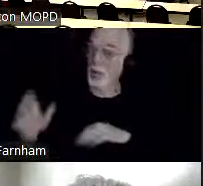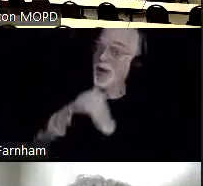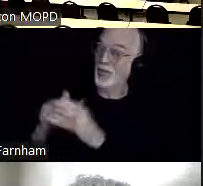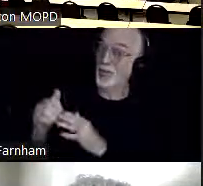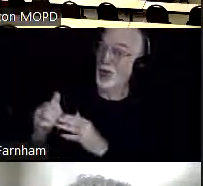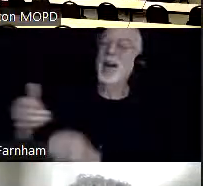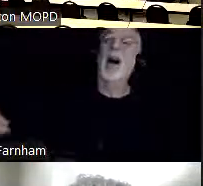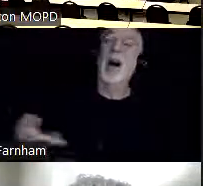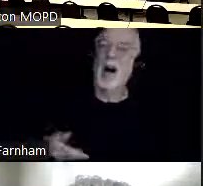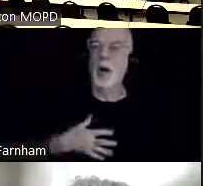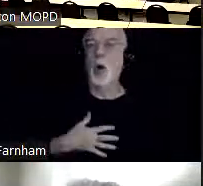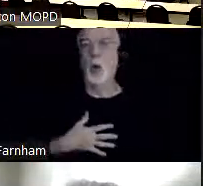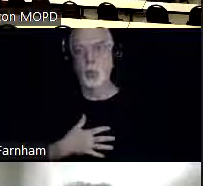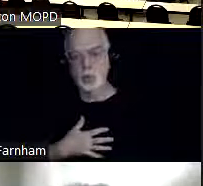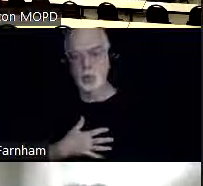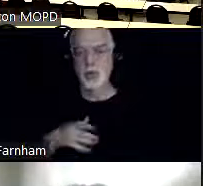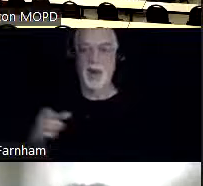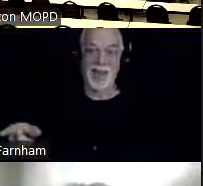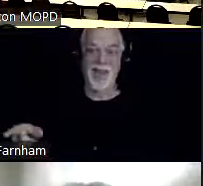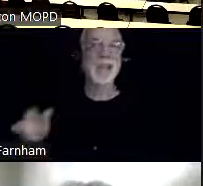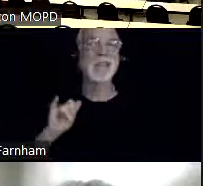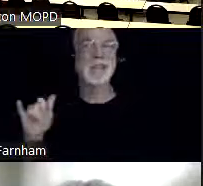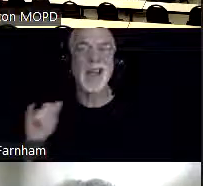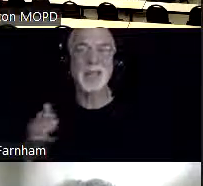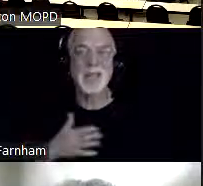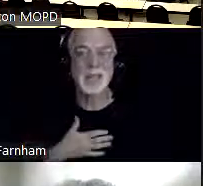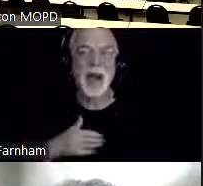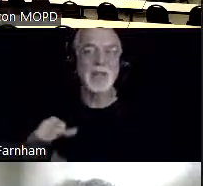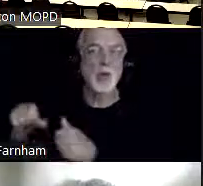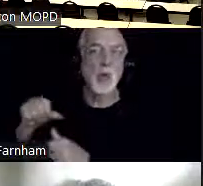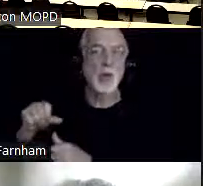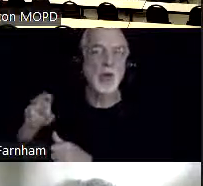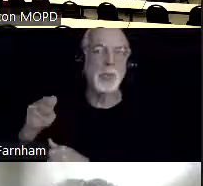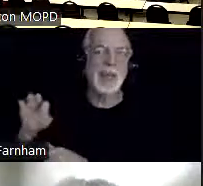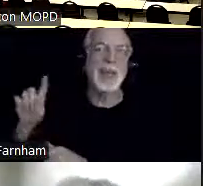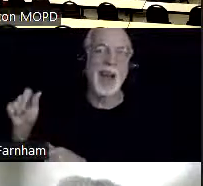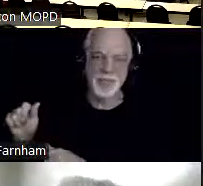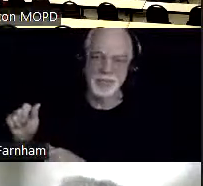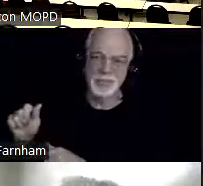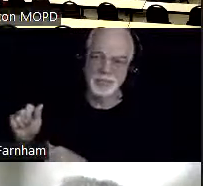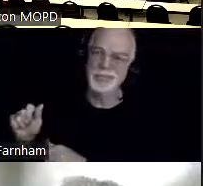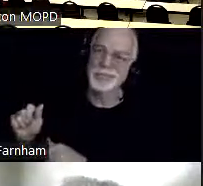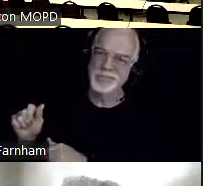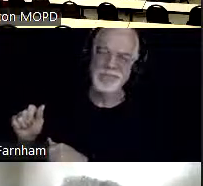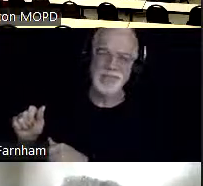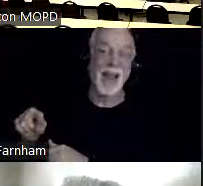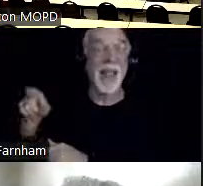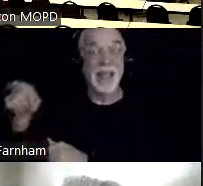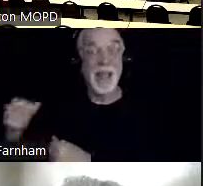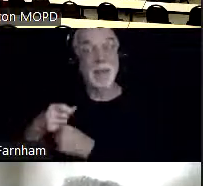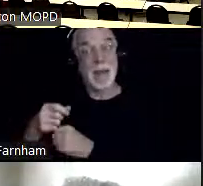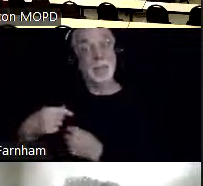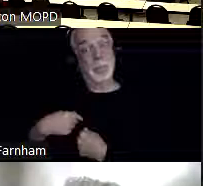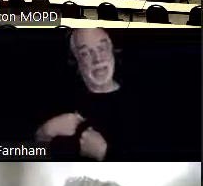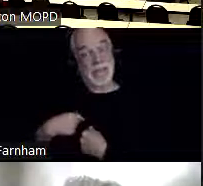the person that's on their social media. Looks like them, makes them comfortable. They didn't do